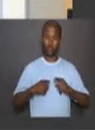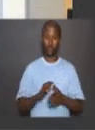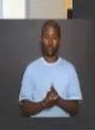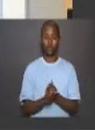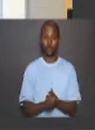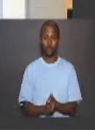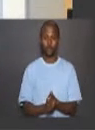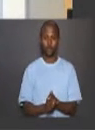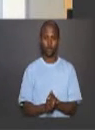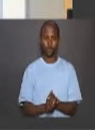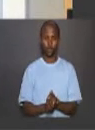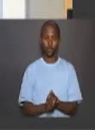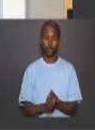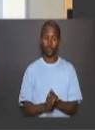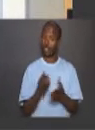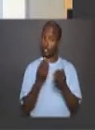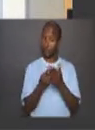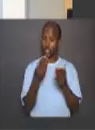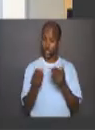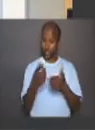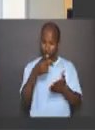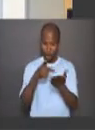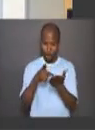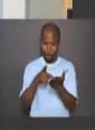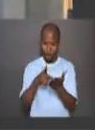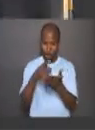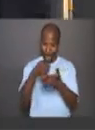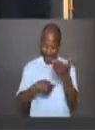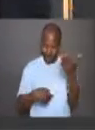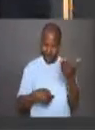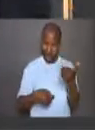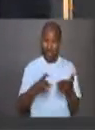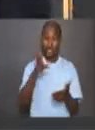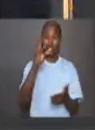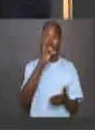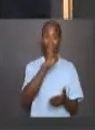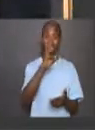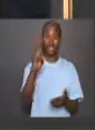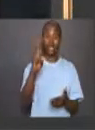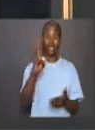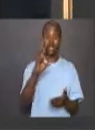Estate. The purchase price is